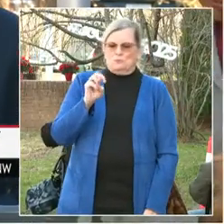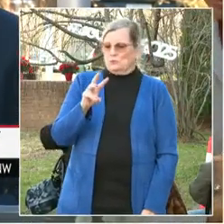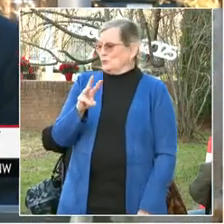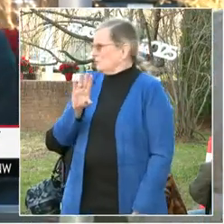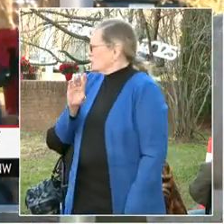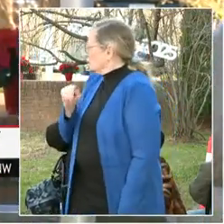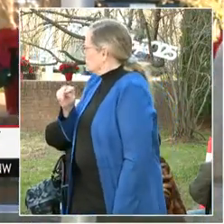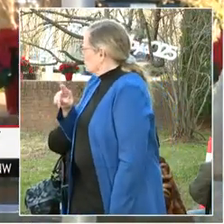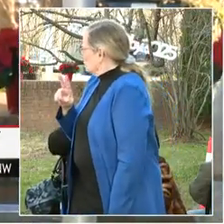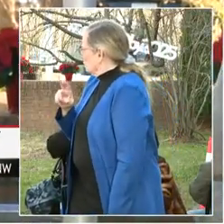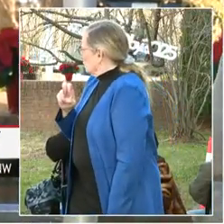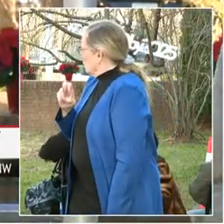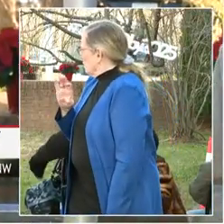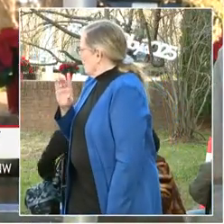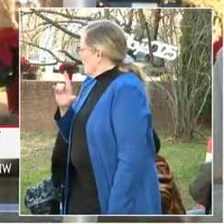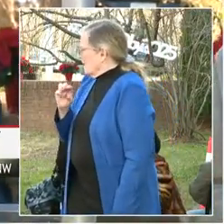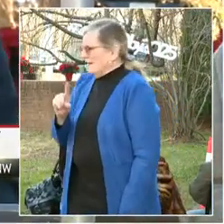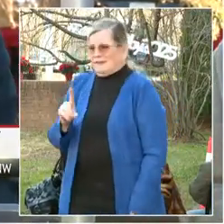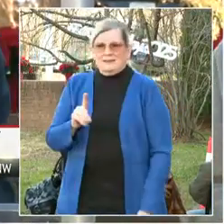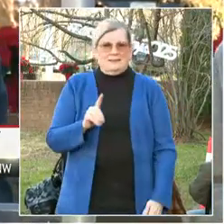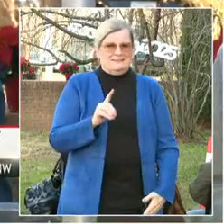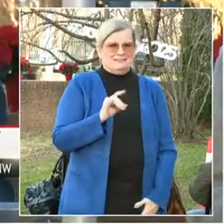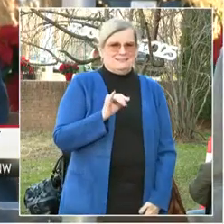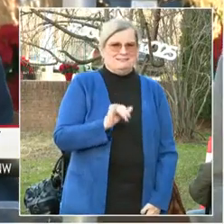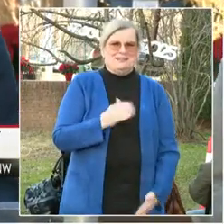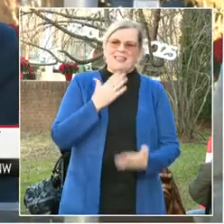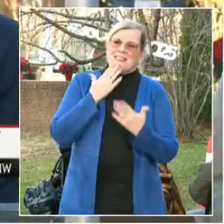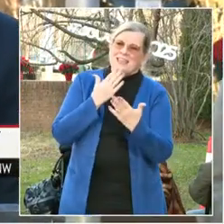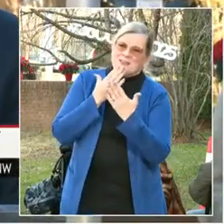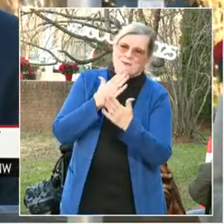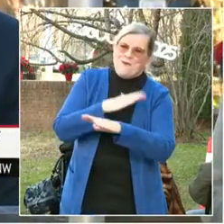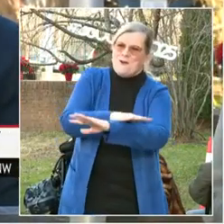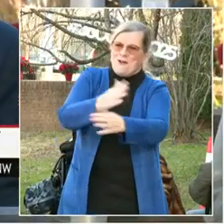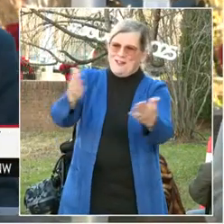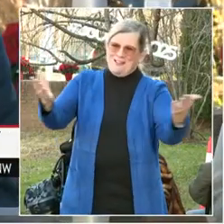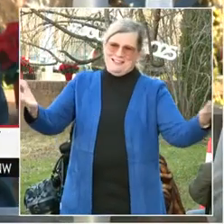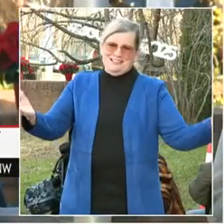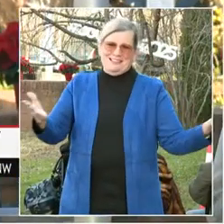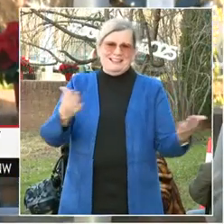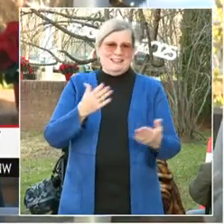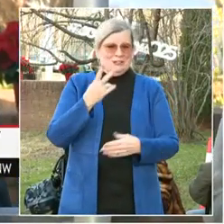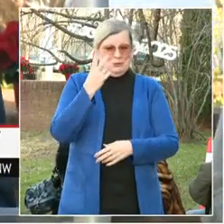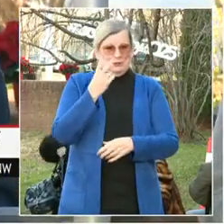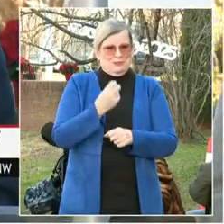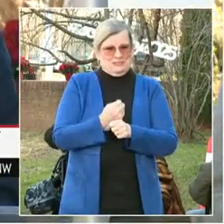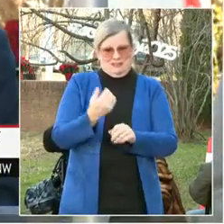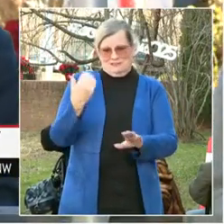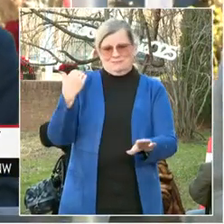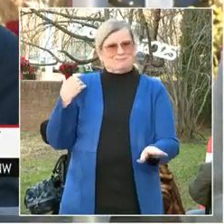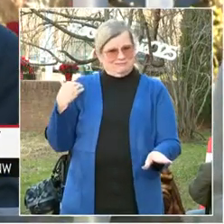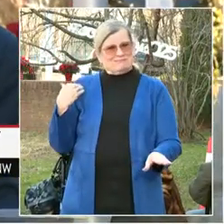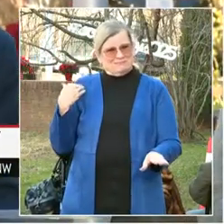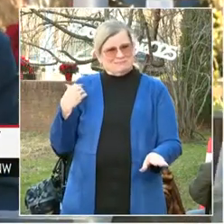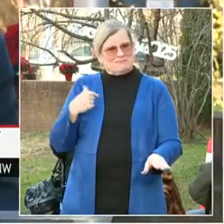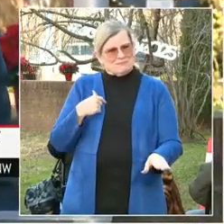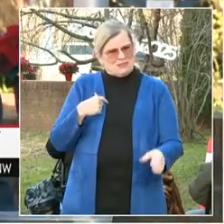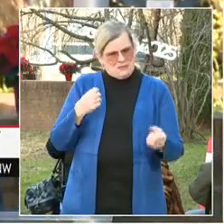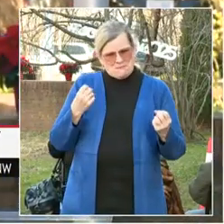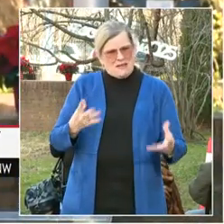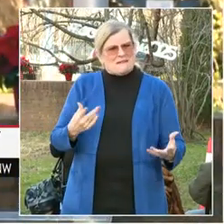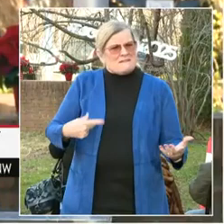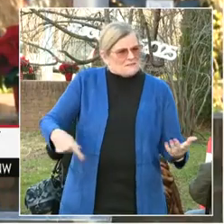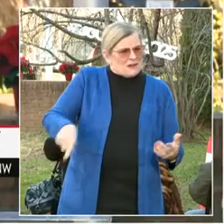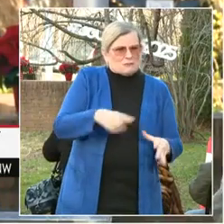Thank you, Deputy Mayor, and thank you, Mayor. 2 years ago, last week, many of us gathered at the Wilson High School for a